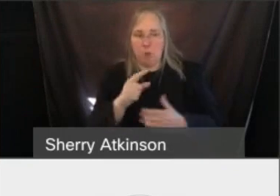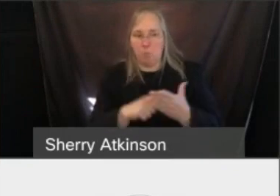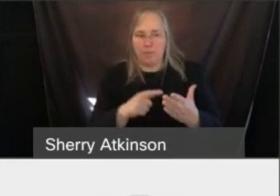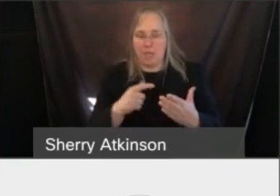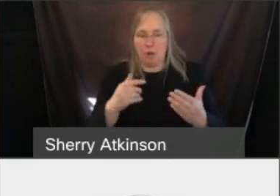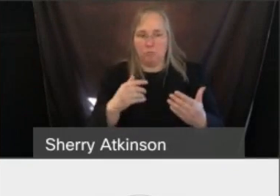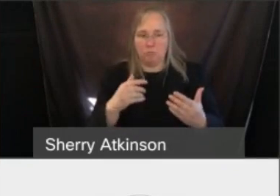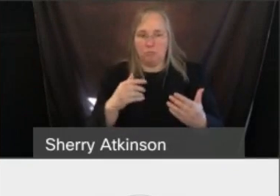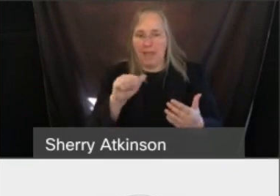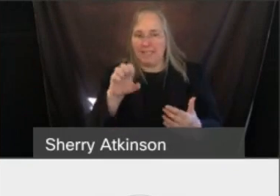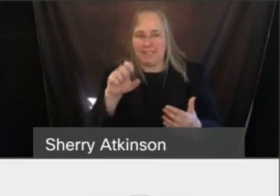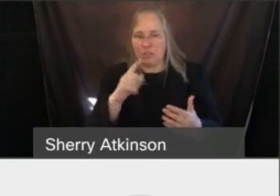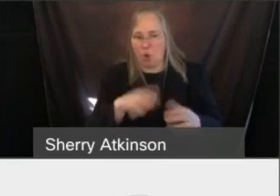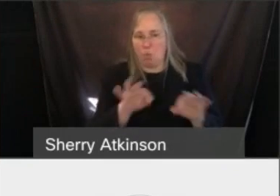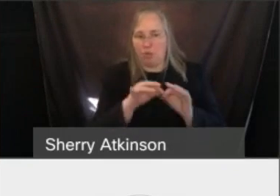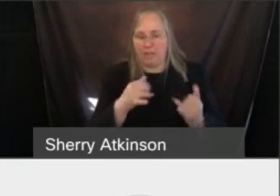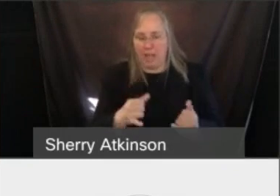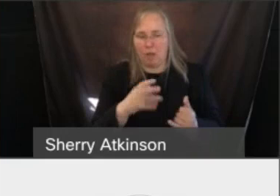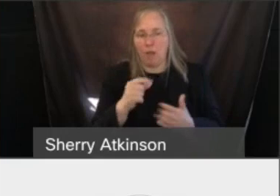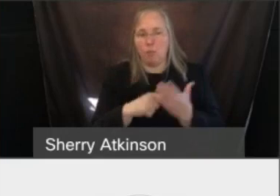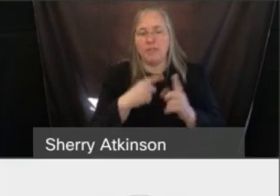like. So that's a